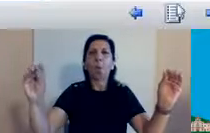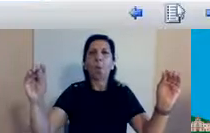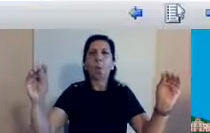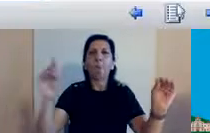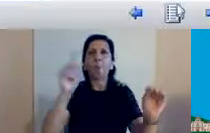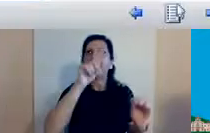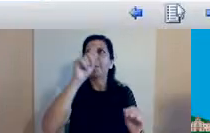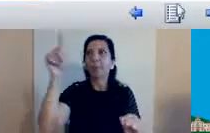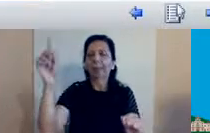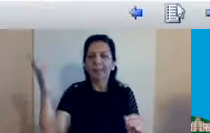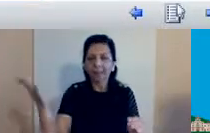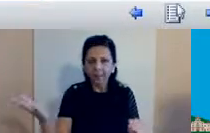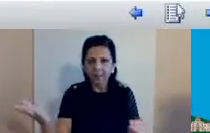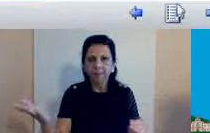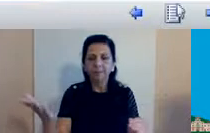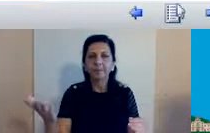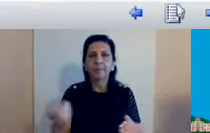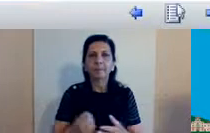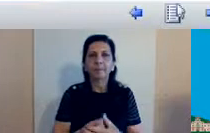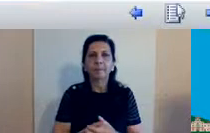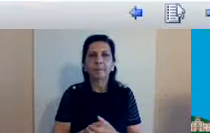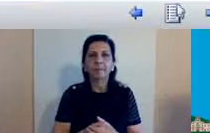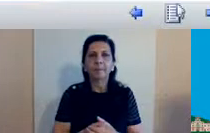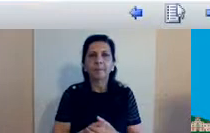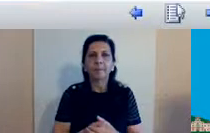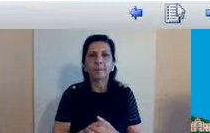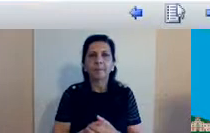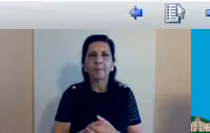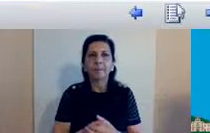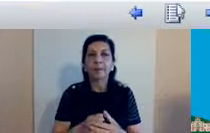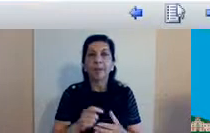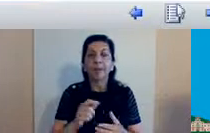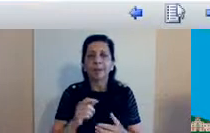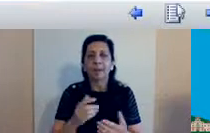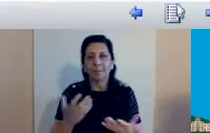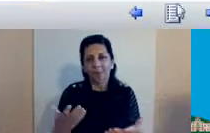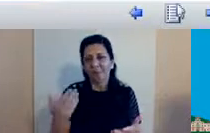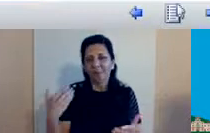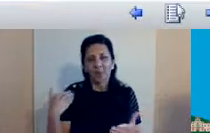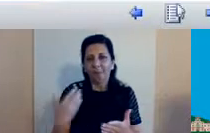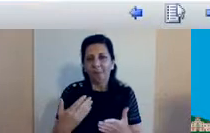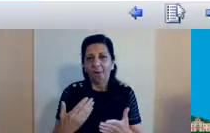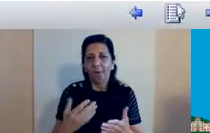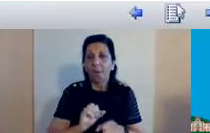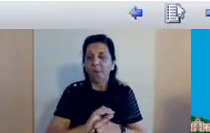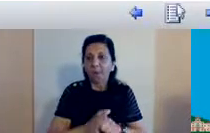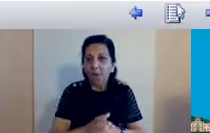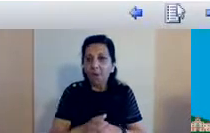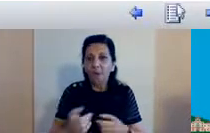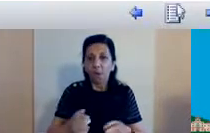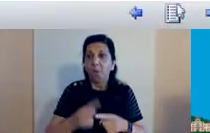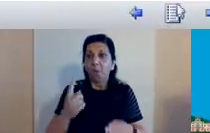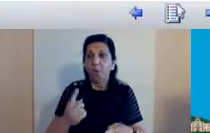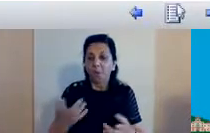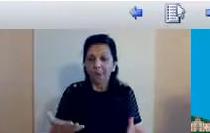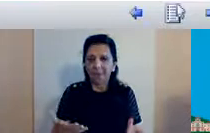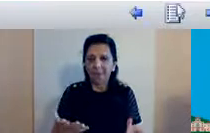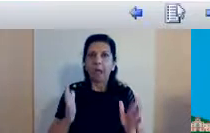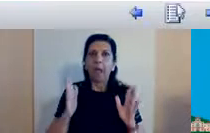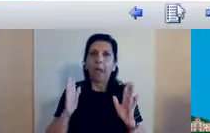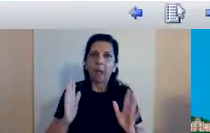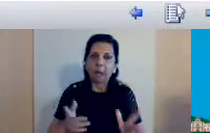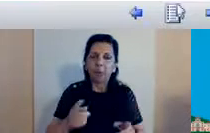on the nature of the change. In an emergency, the NHS is able to make those changes, but we do that in